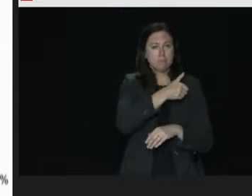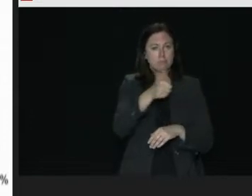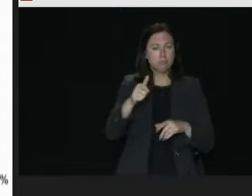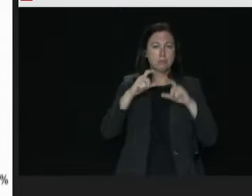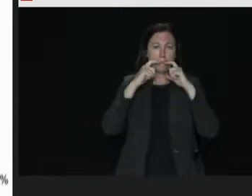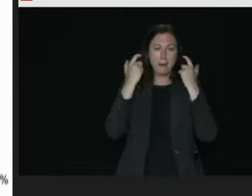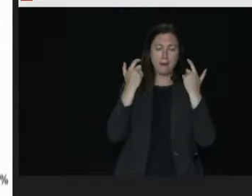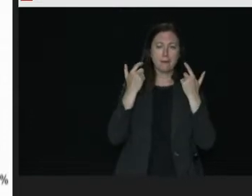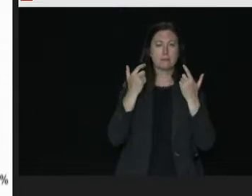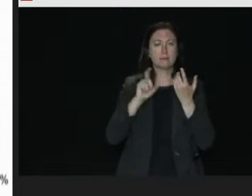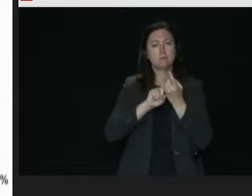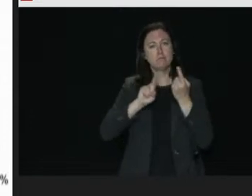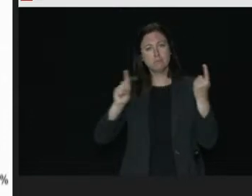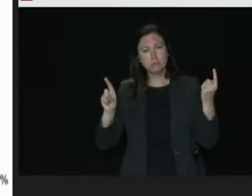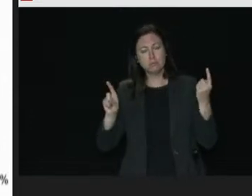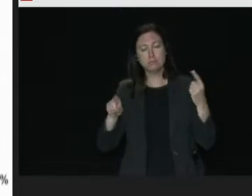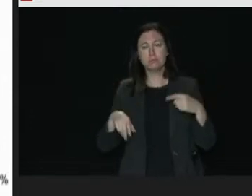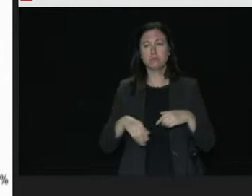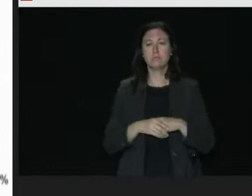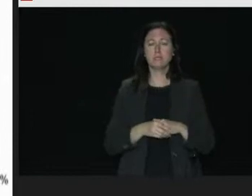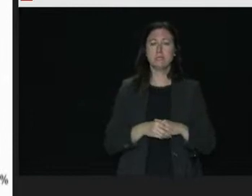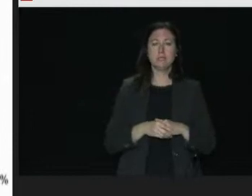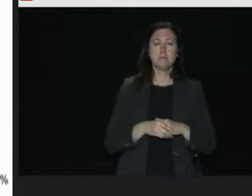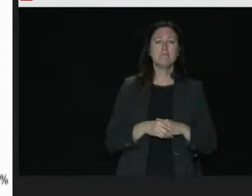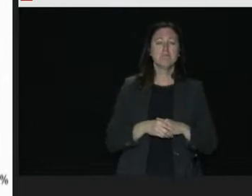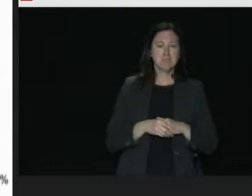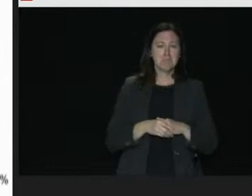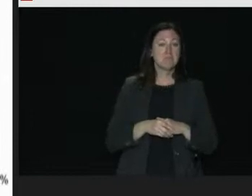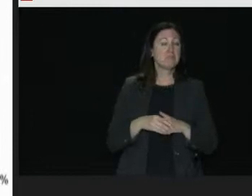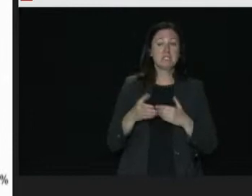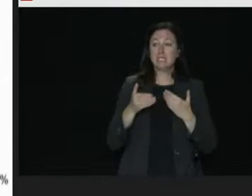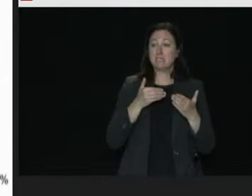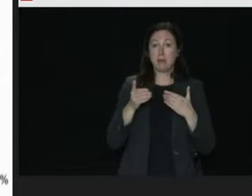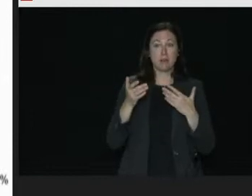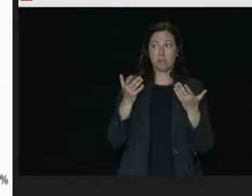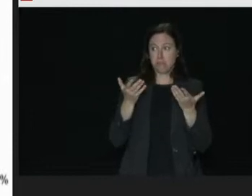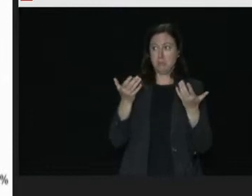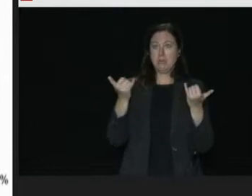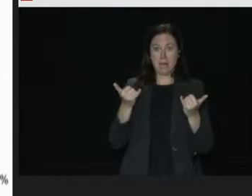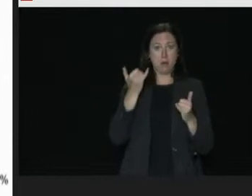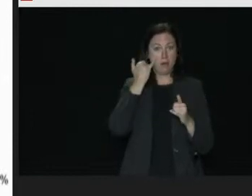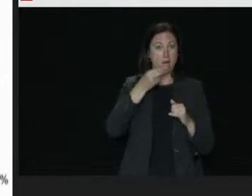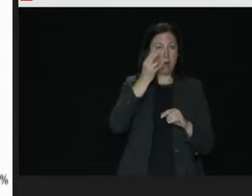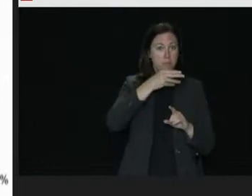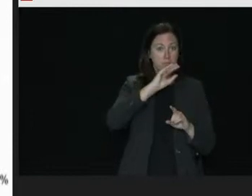like mask wearing and physical distancing, even at current levels of vaccination.